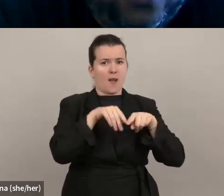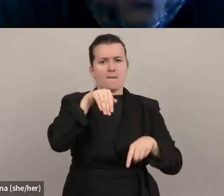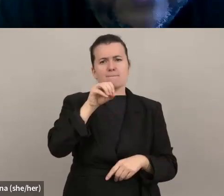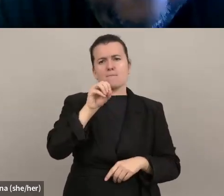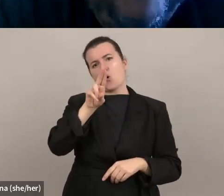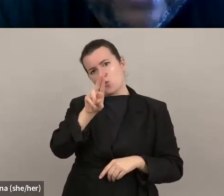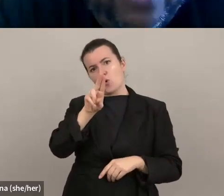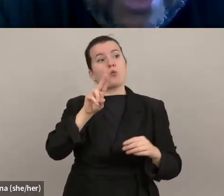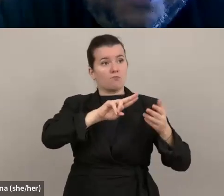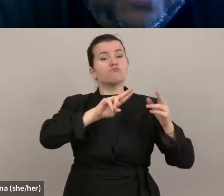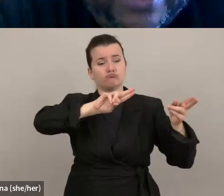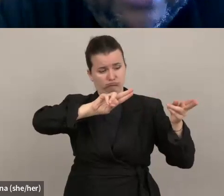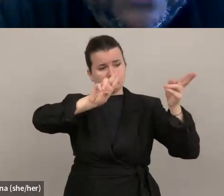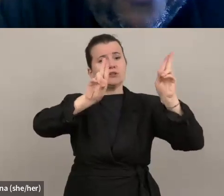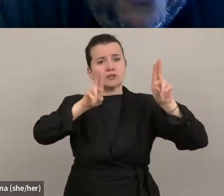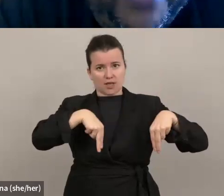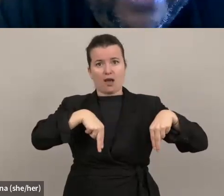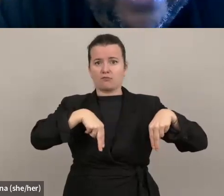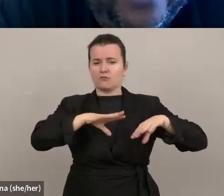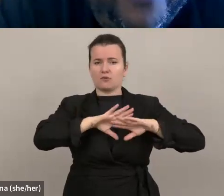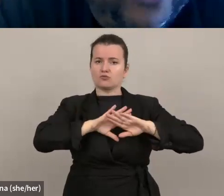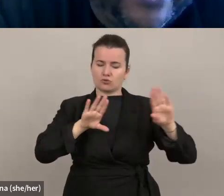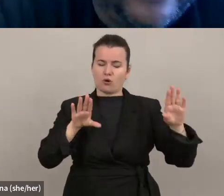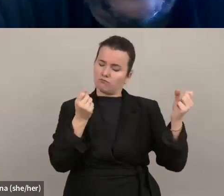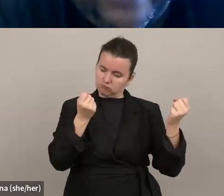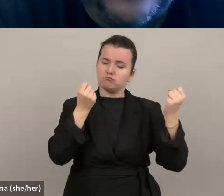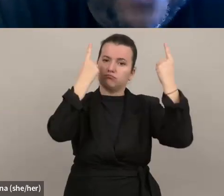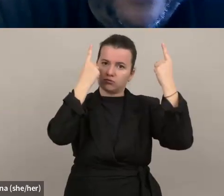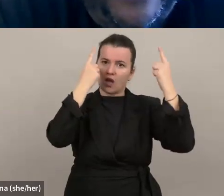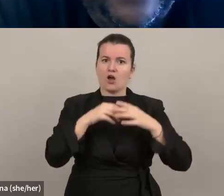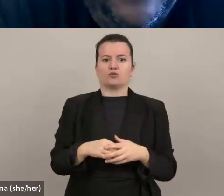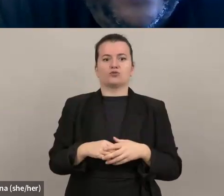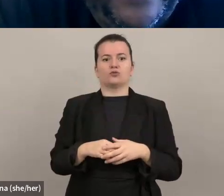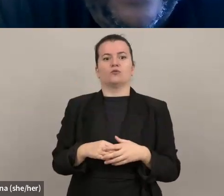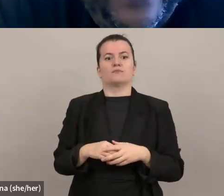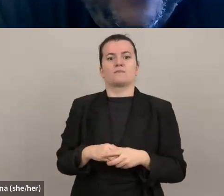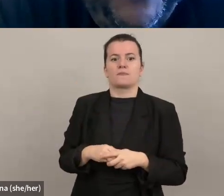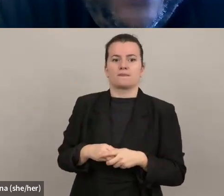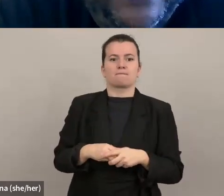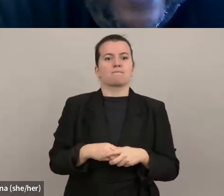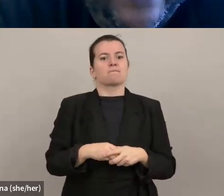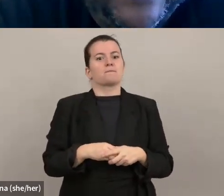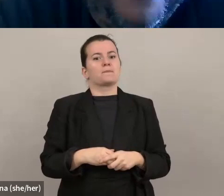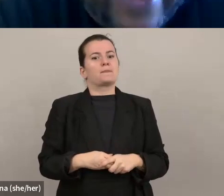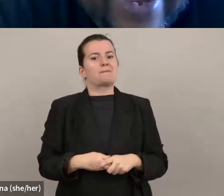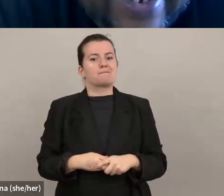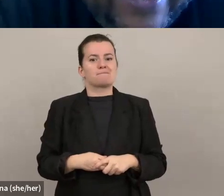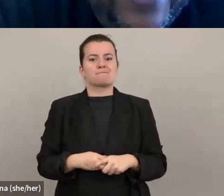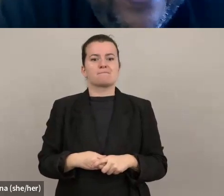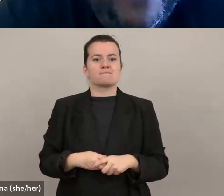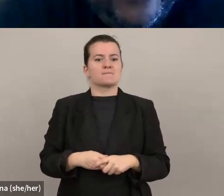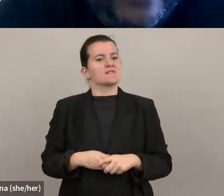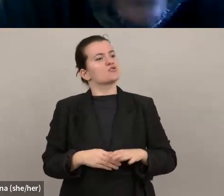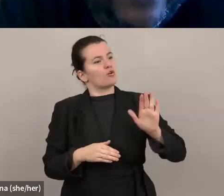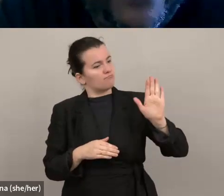agreement with Google on this project. So we protect each other's image and each other's